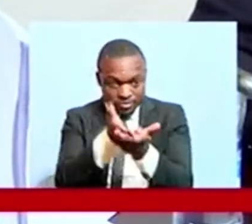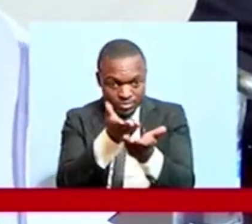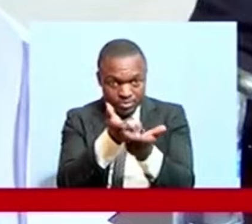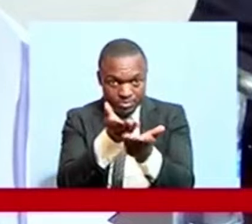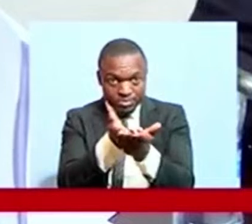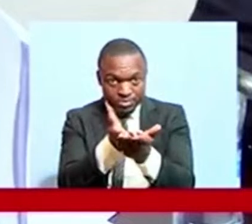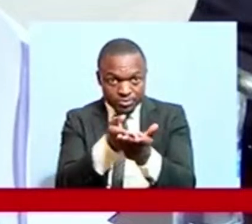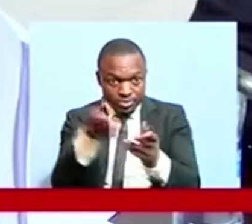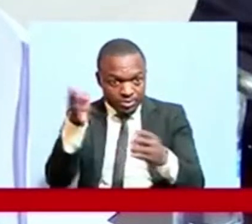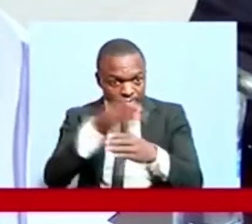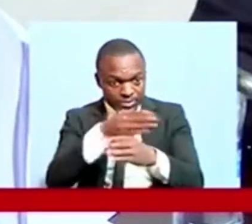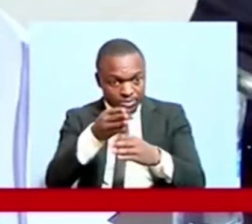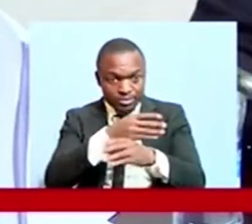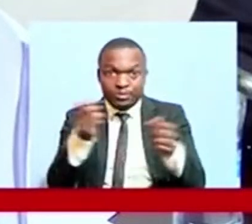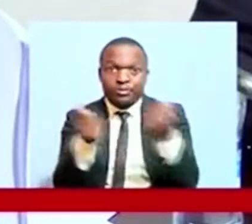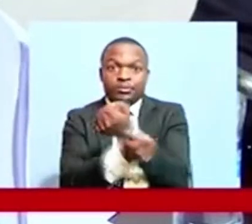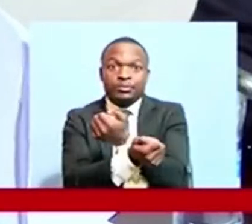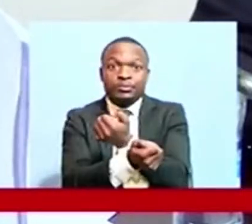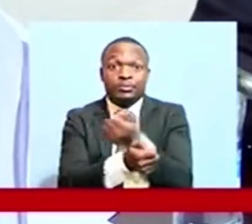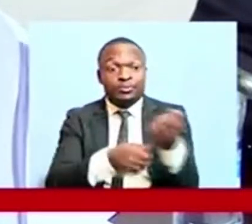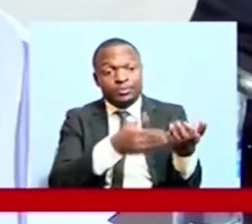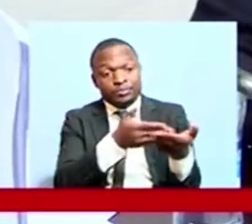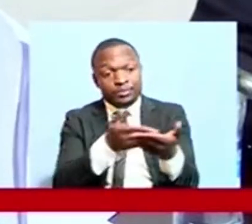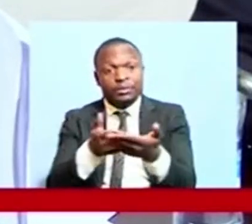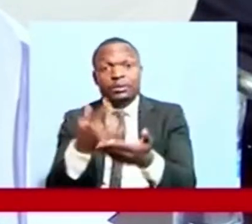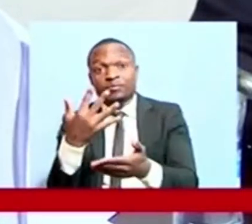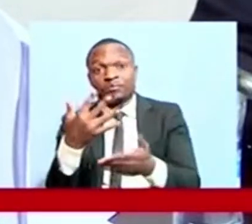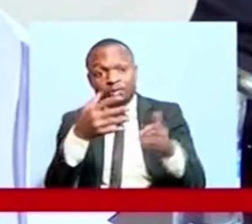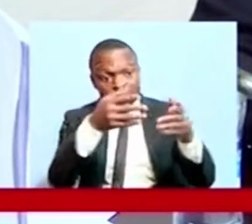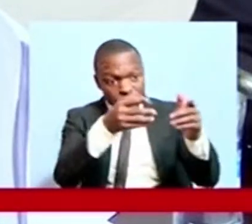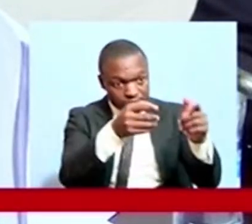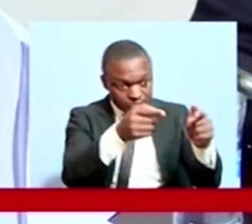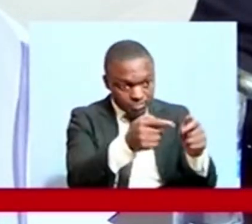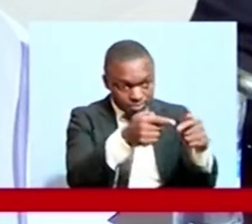proposal for these 5 clubs?